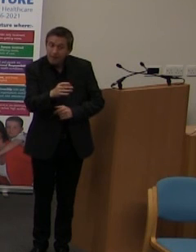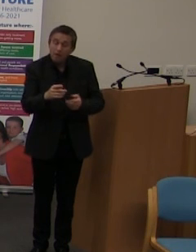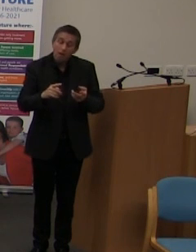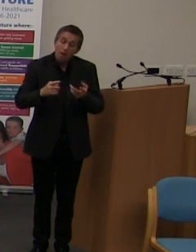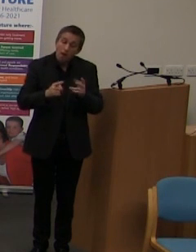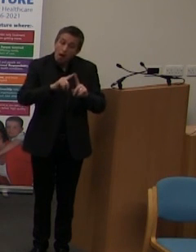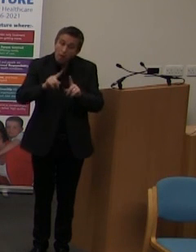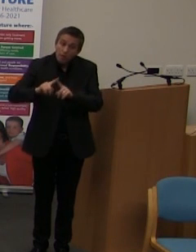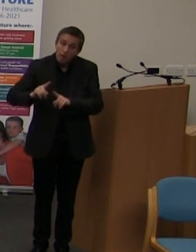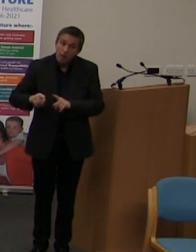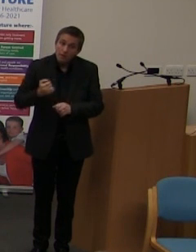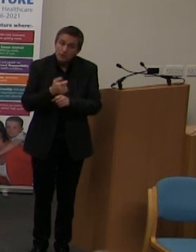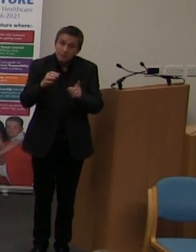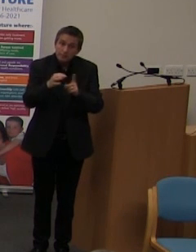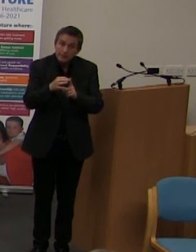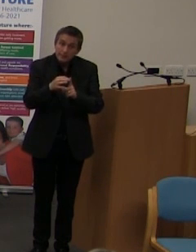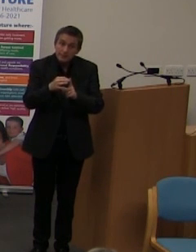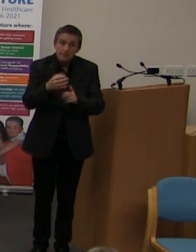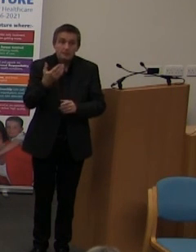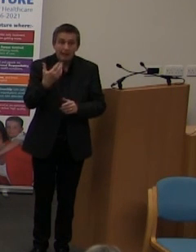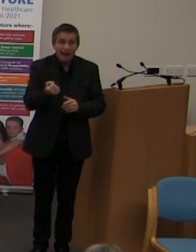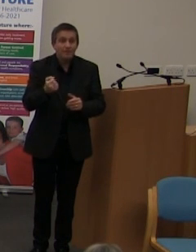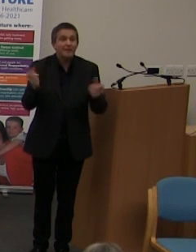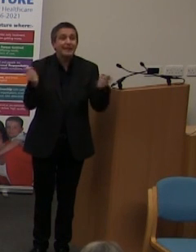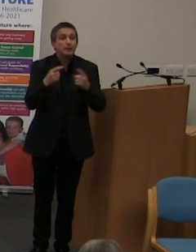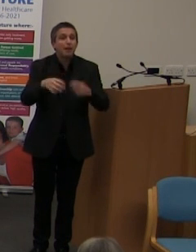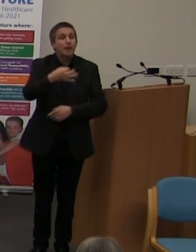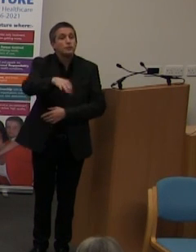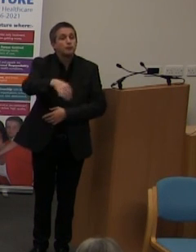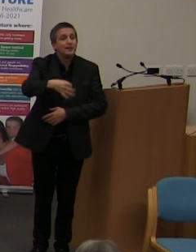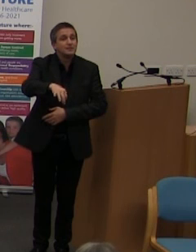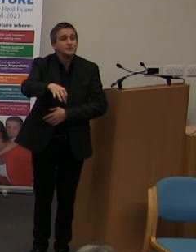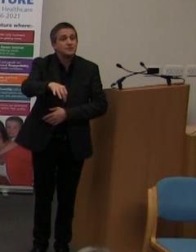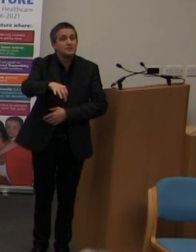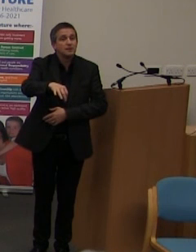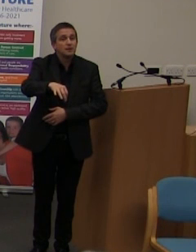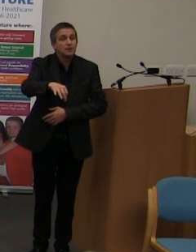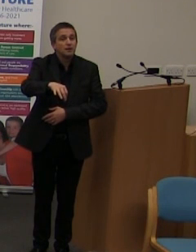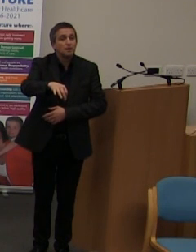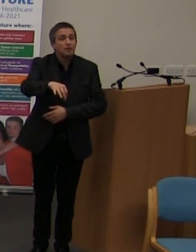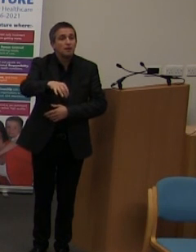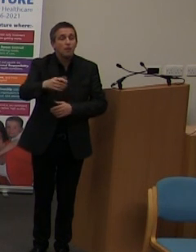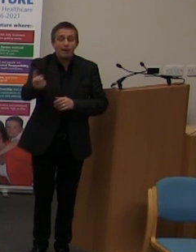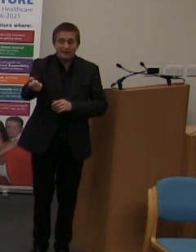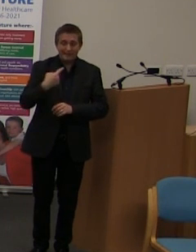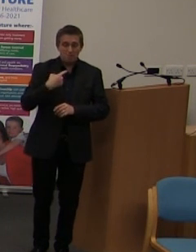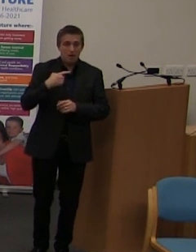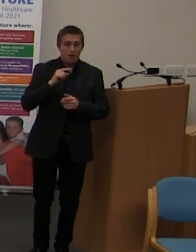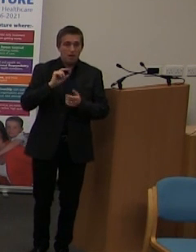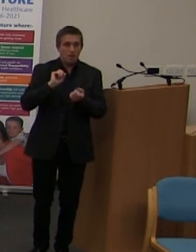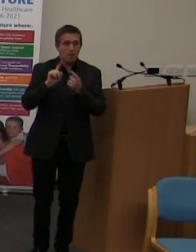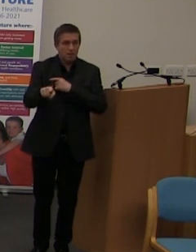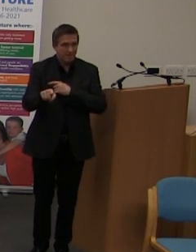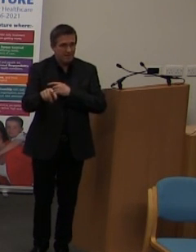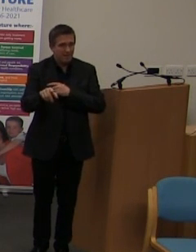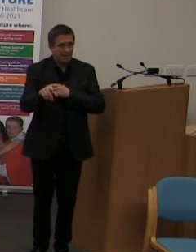each practice has a generic email box that we we can answer queries on. It's the sort of email